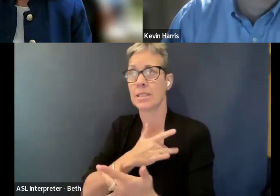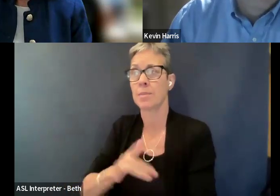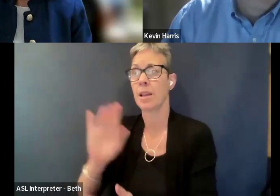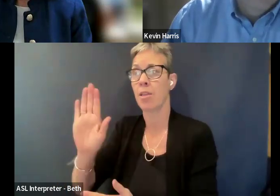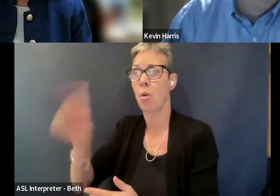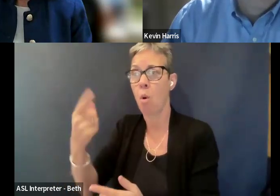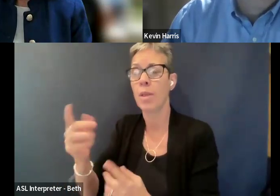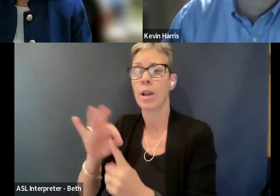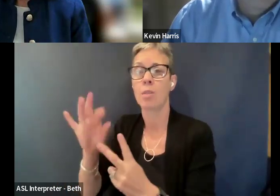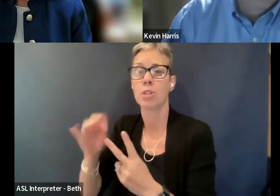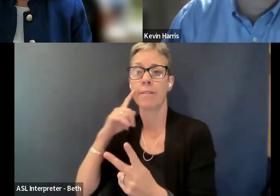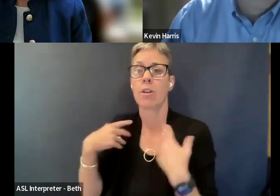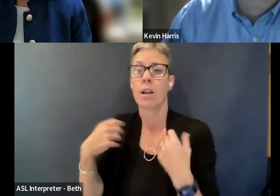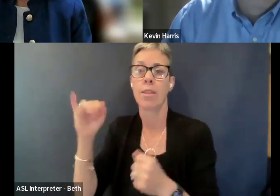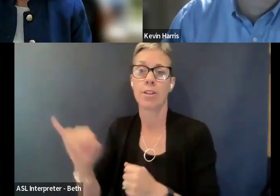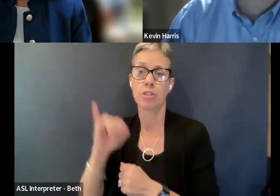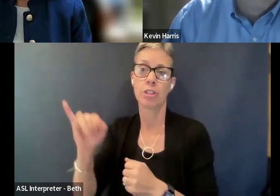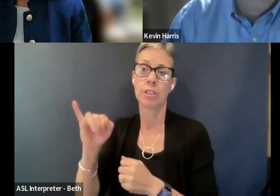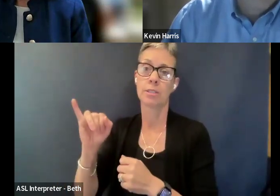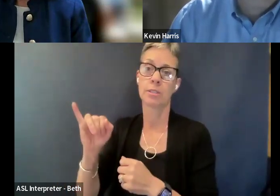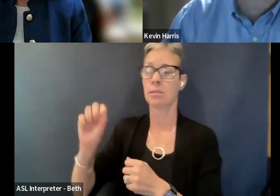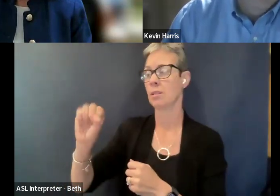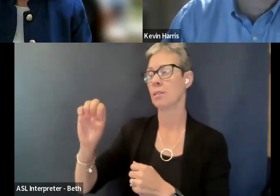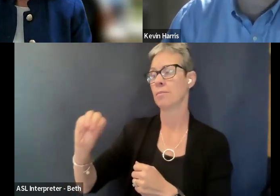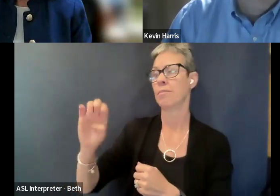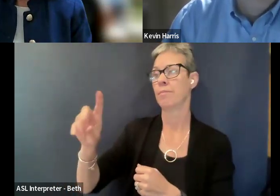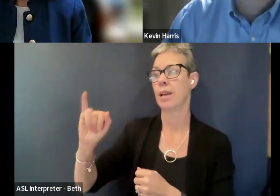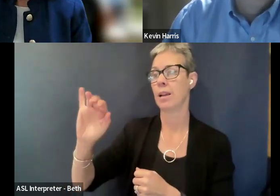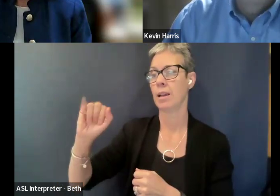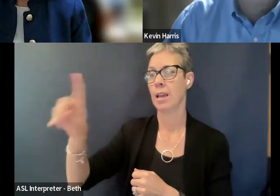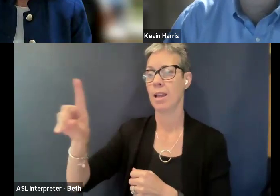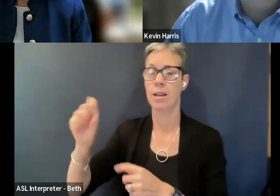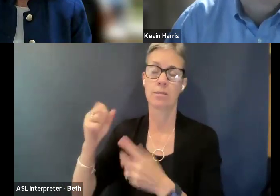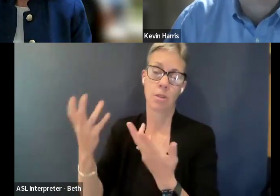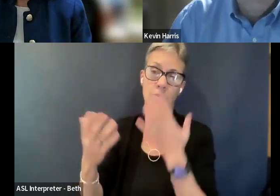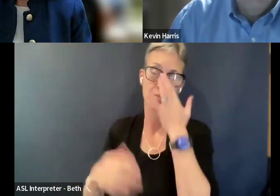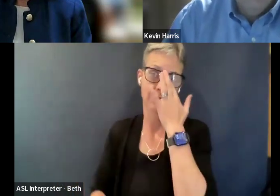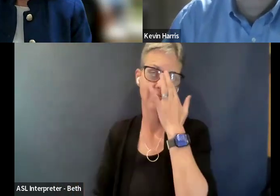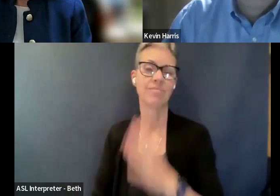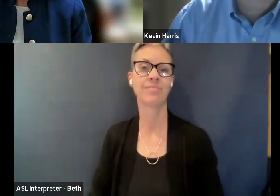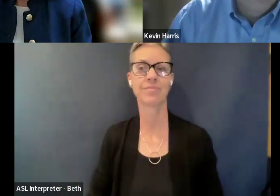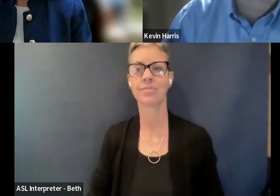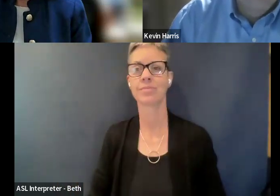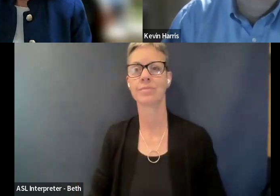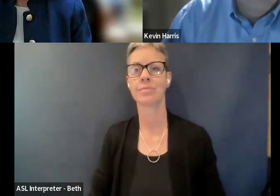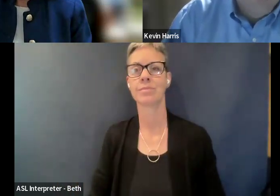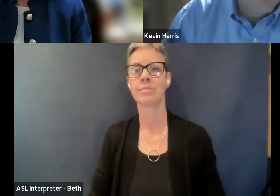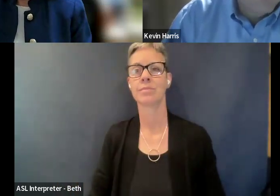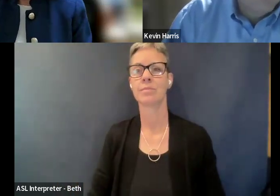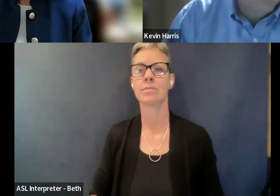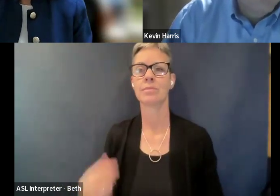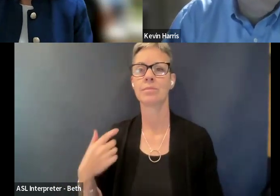Medicaid is their only option for health insurance and supports is Medicaid, I should say. We exclude the